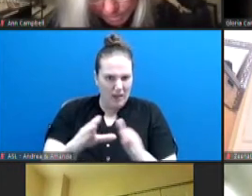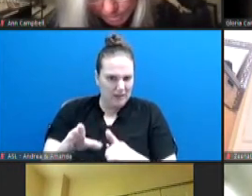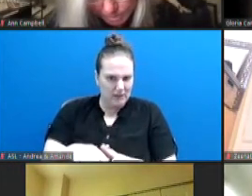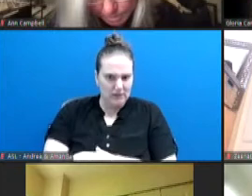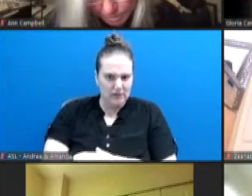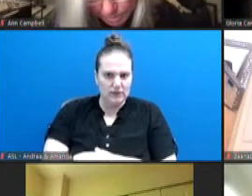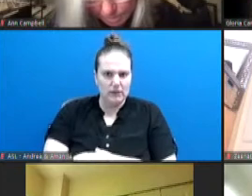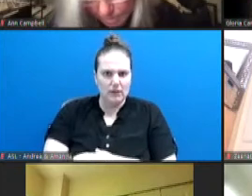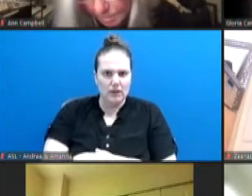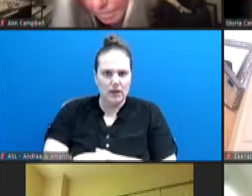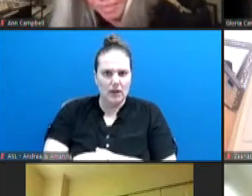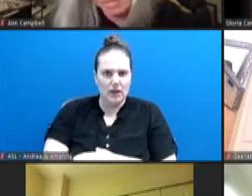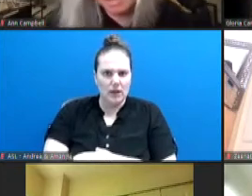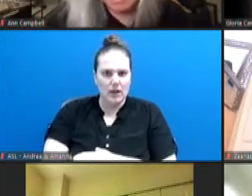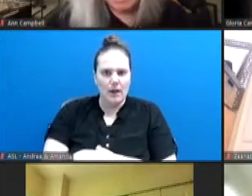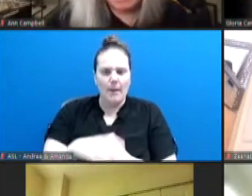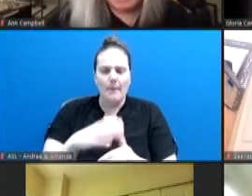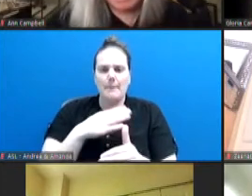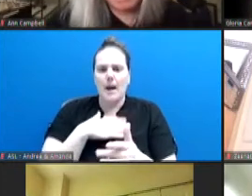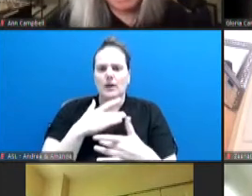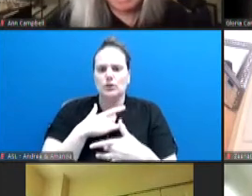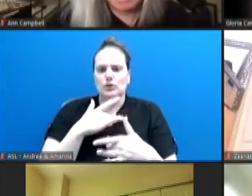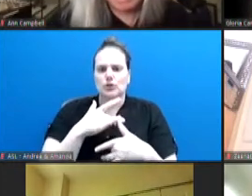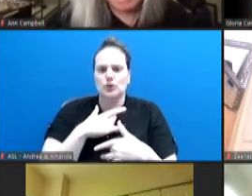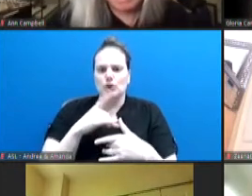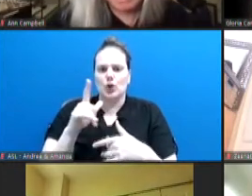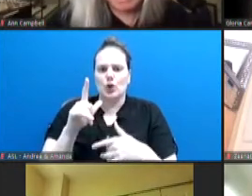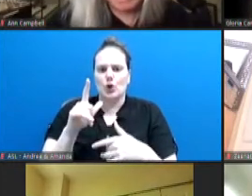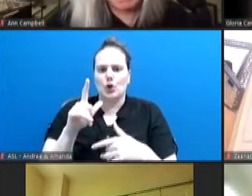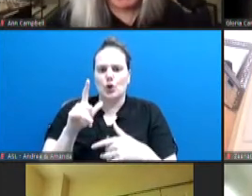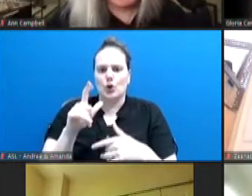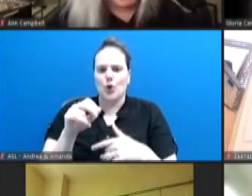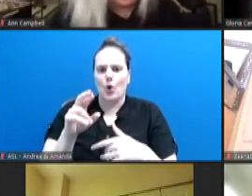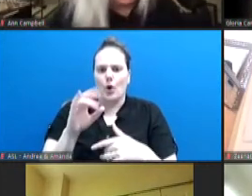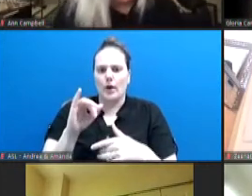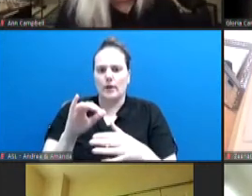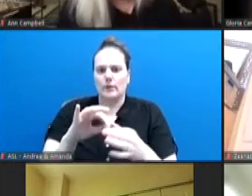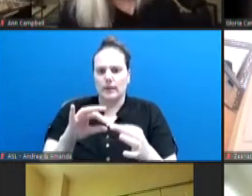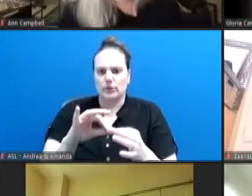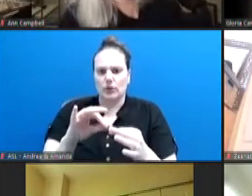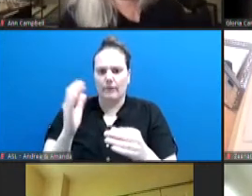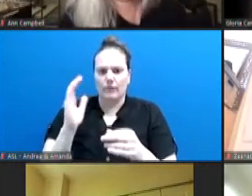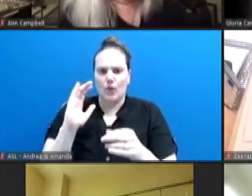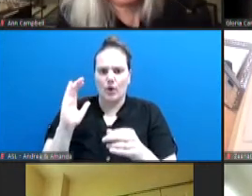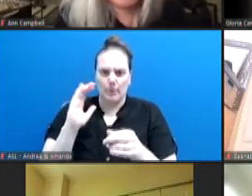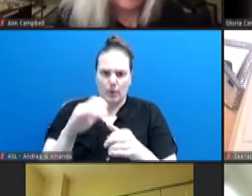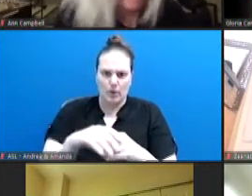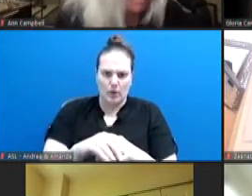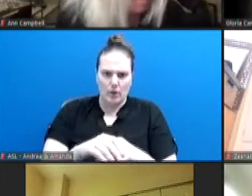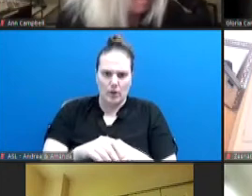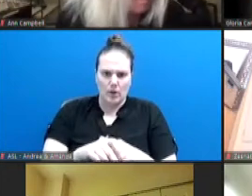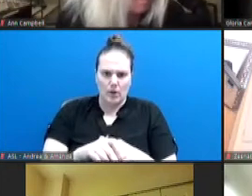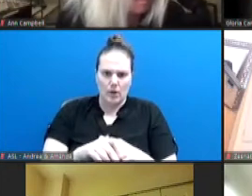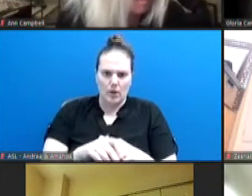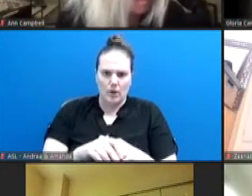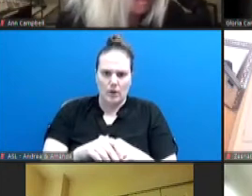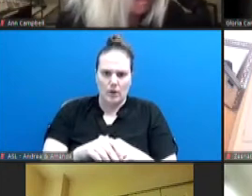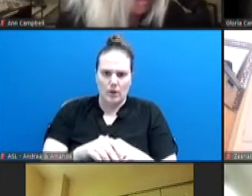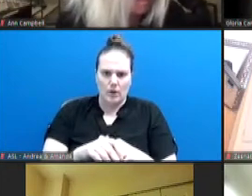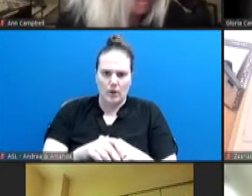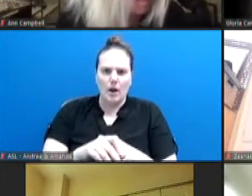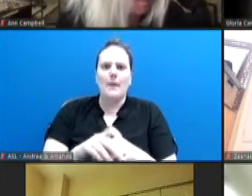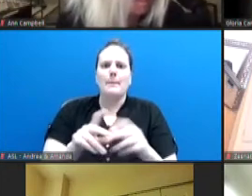My concern was when Gloria was mentioning the former gun task force people who had